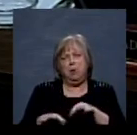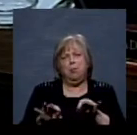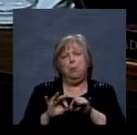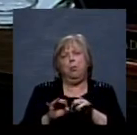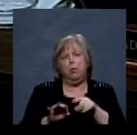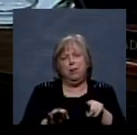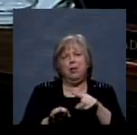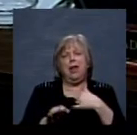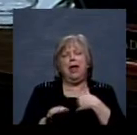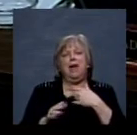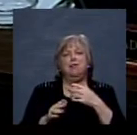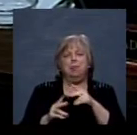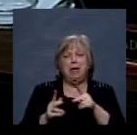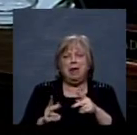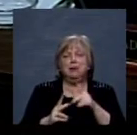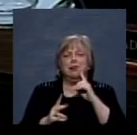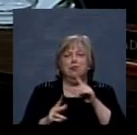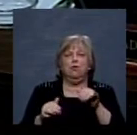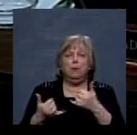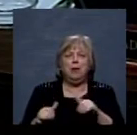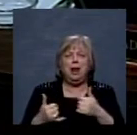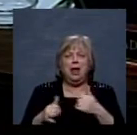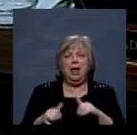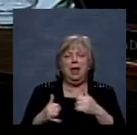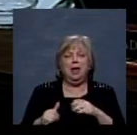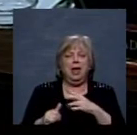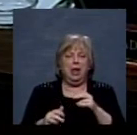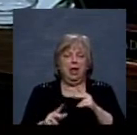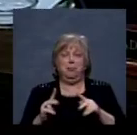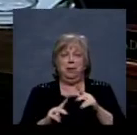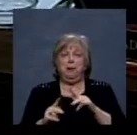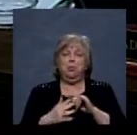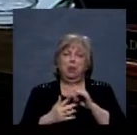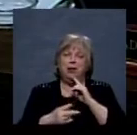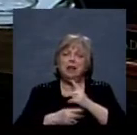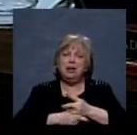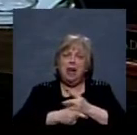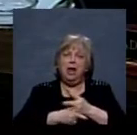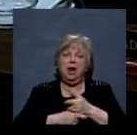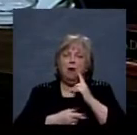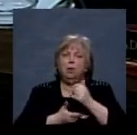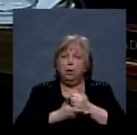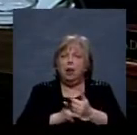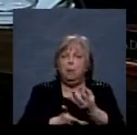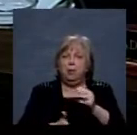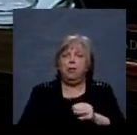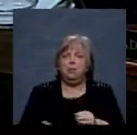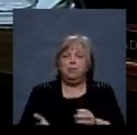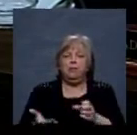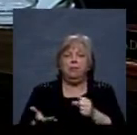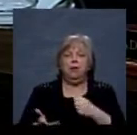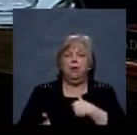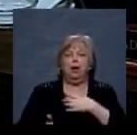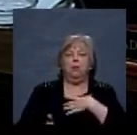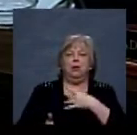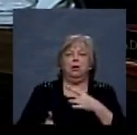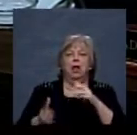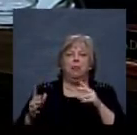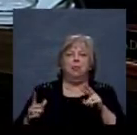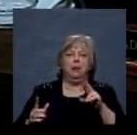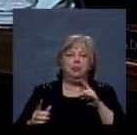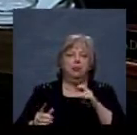have places to play and people around that care for them and will help them. So I would like Mr. Moore and